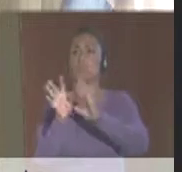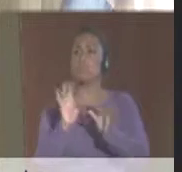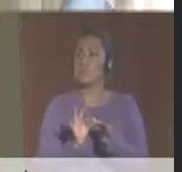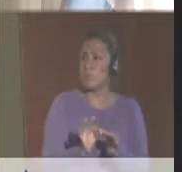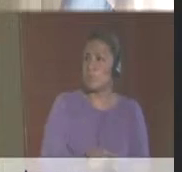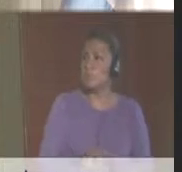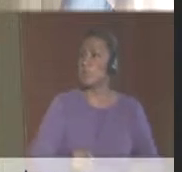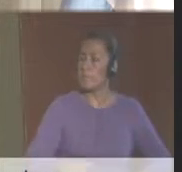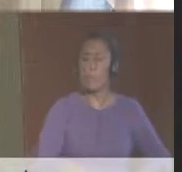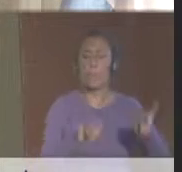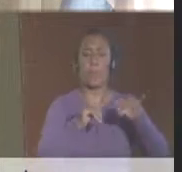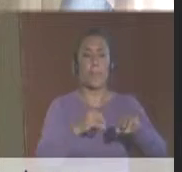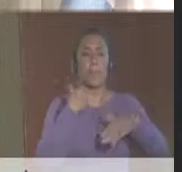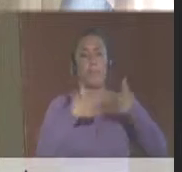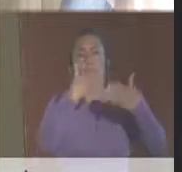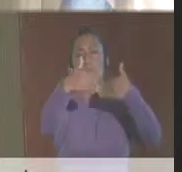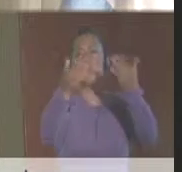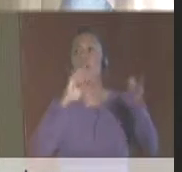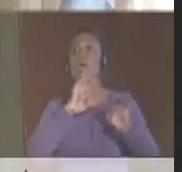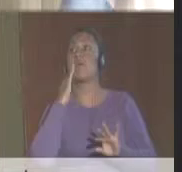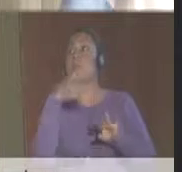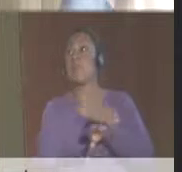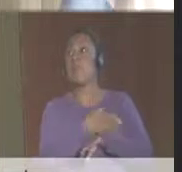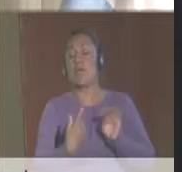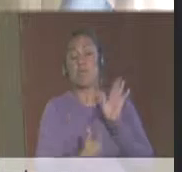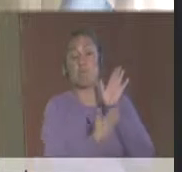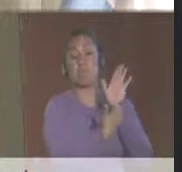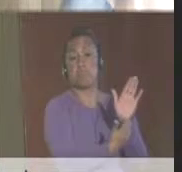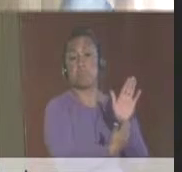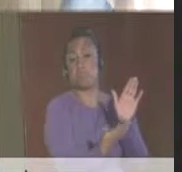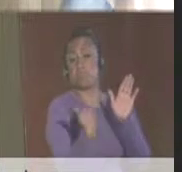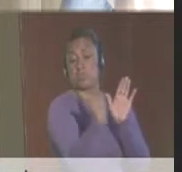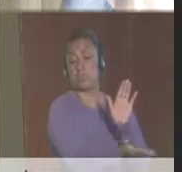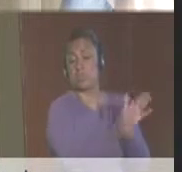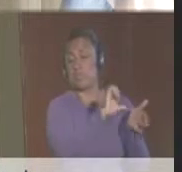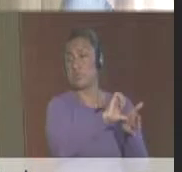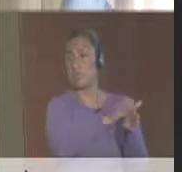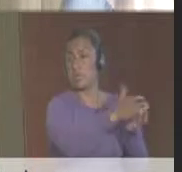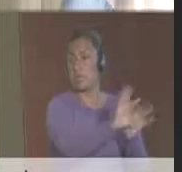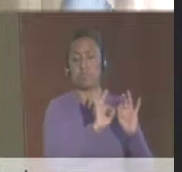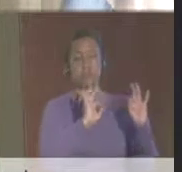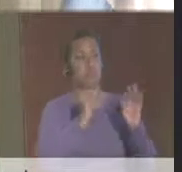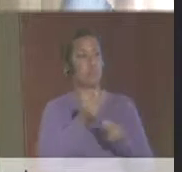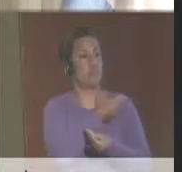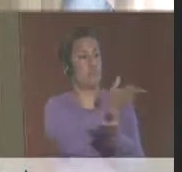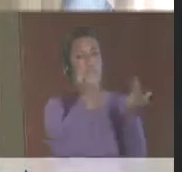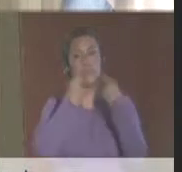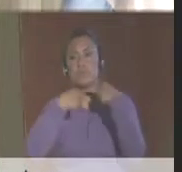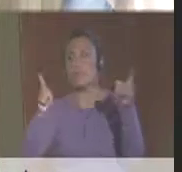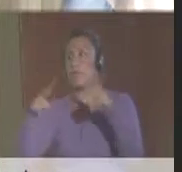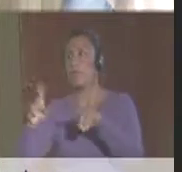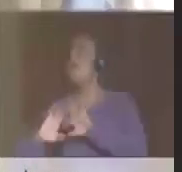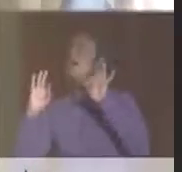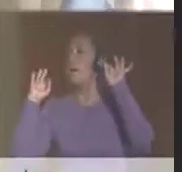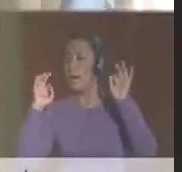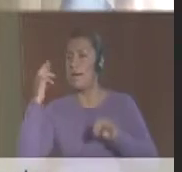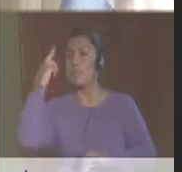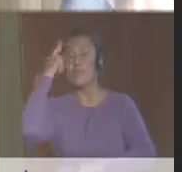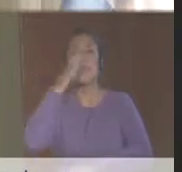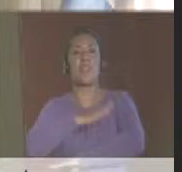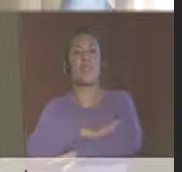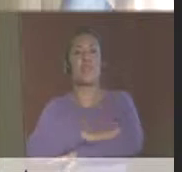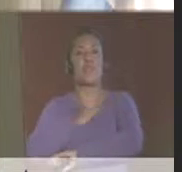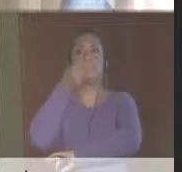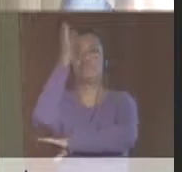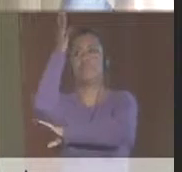of developing resilient cities, which was later Santa Fe. It was recognized as a model exemplary city, and